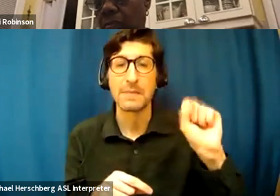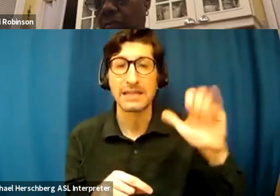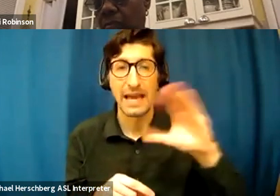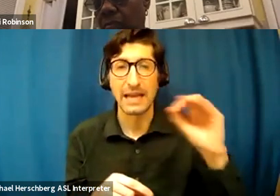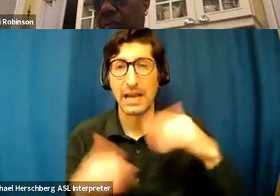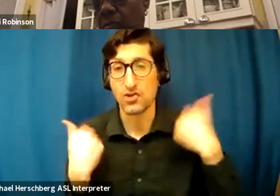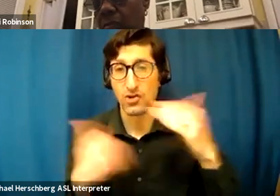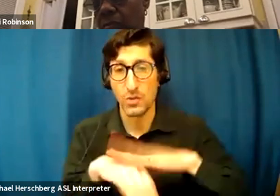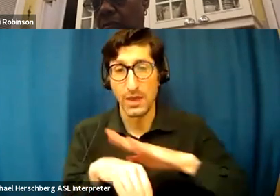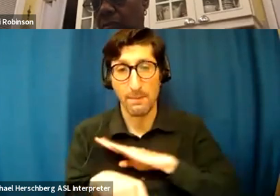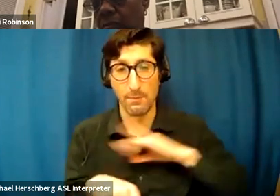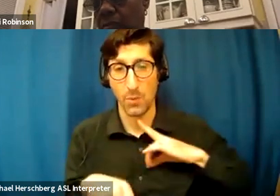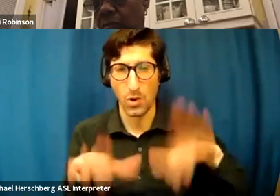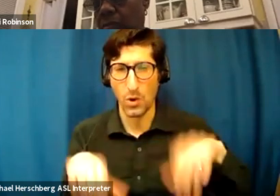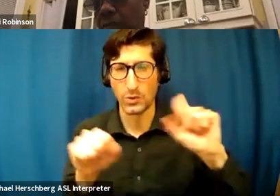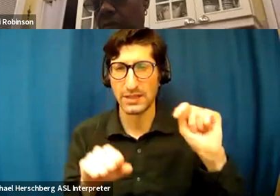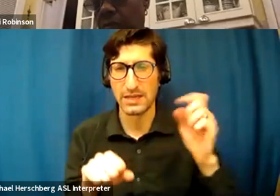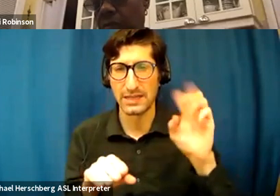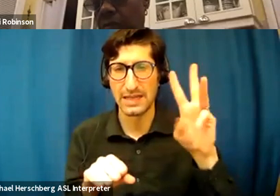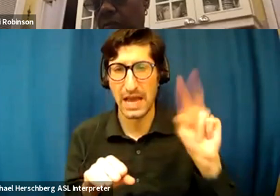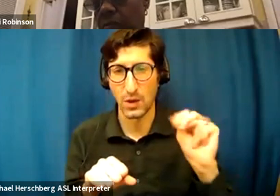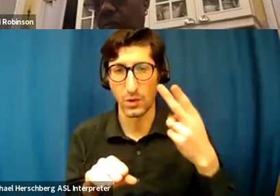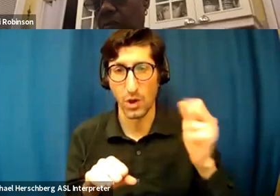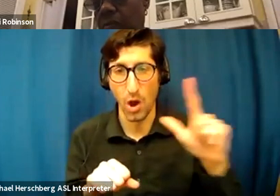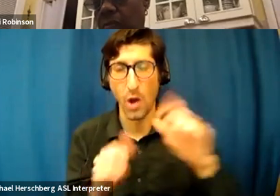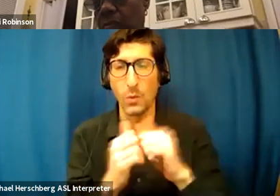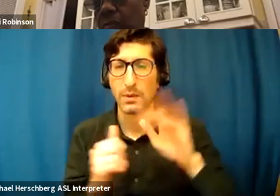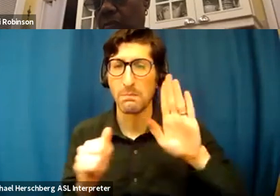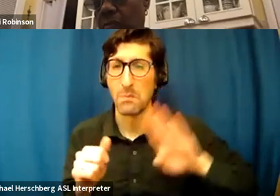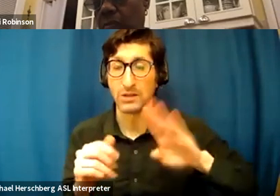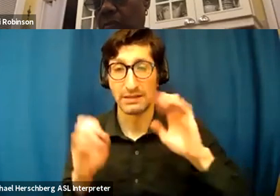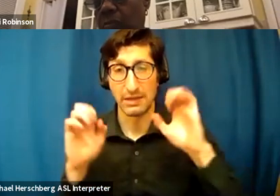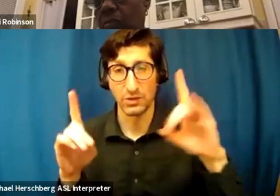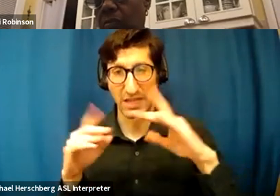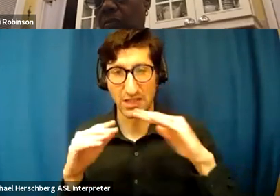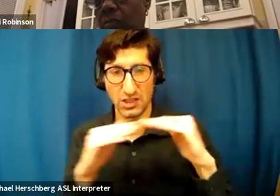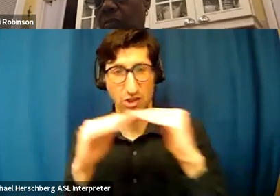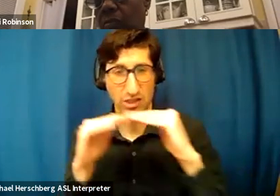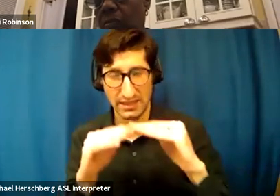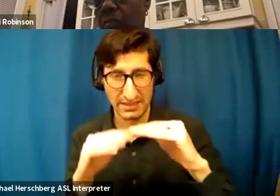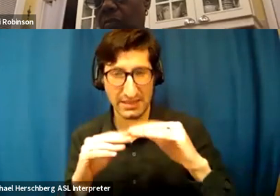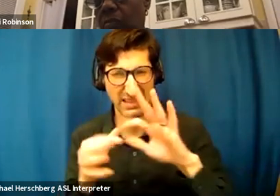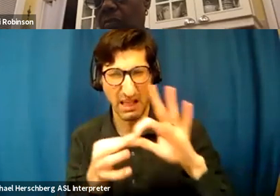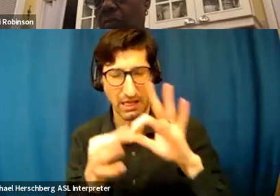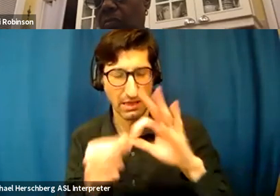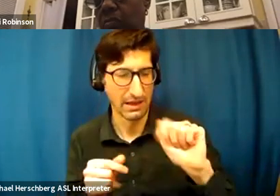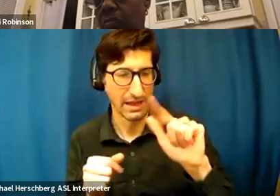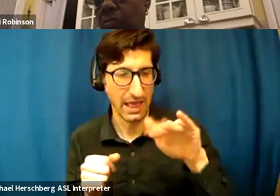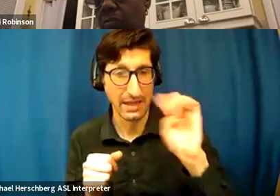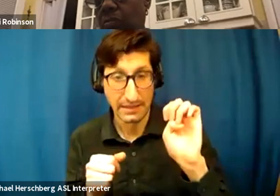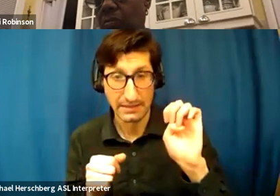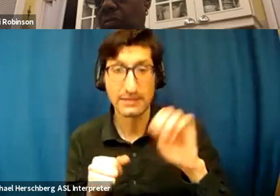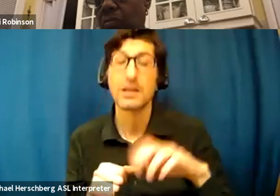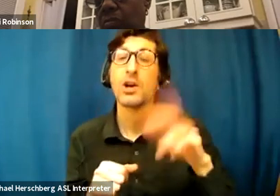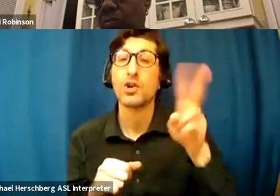hall in collaboration with the Boston Education Justice Alliance, also known as BEJA. 200 people registered